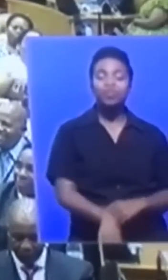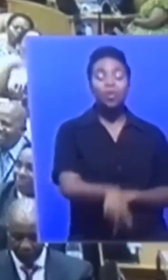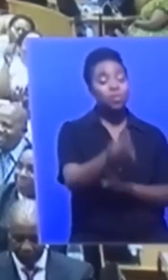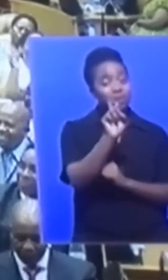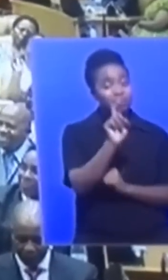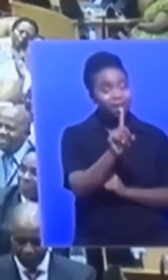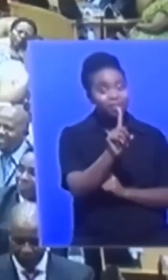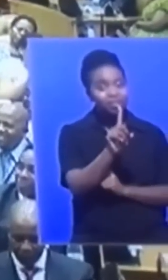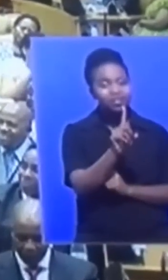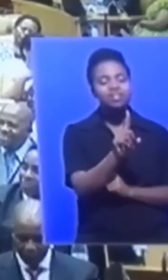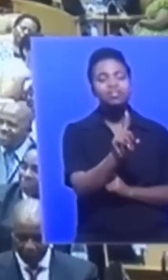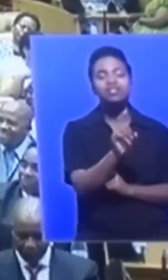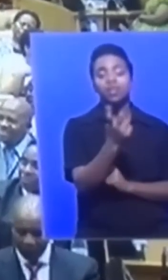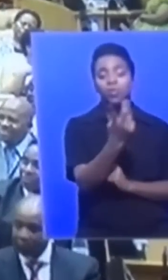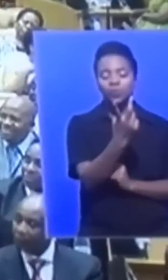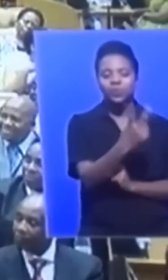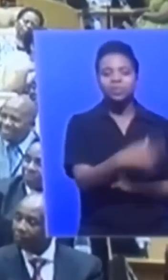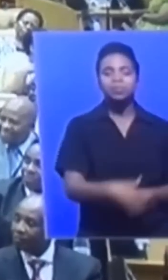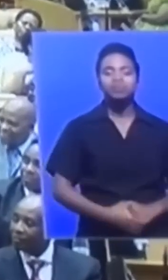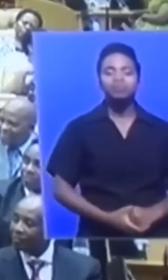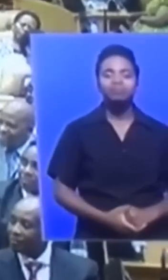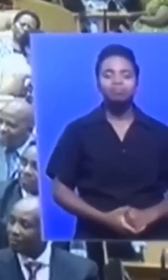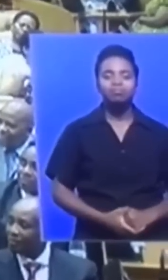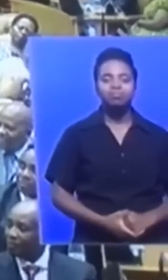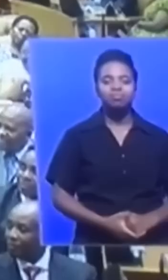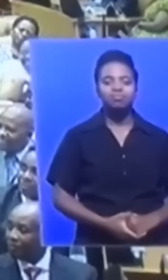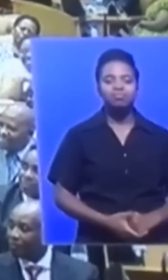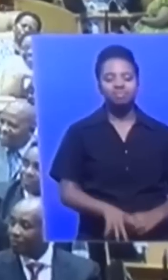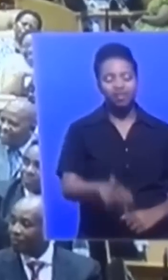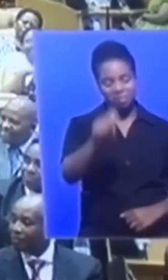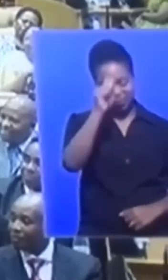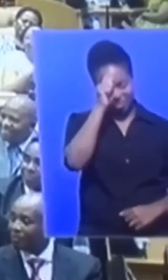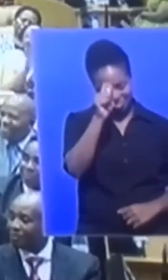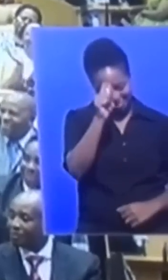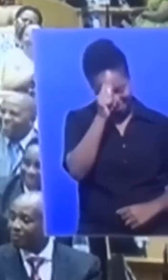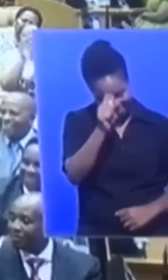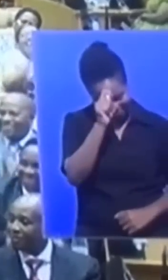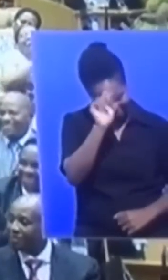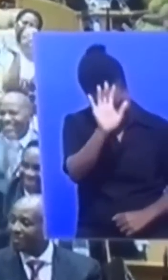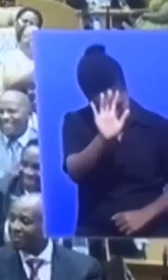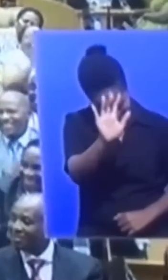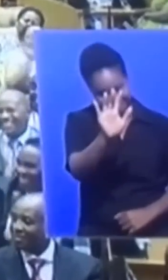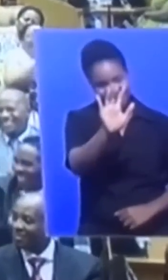our bafanibafan.